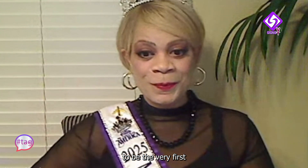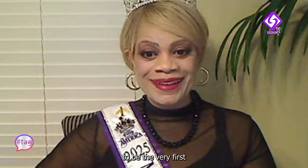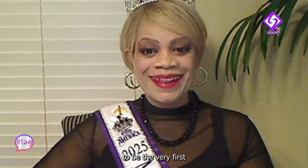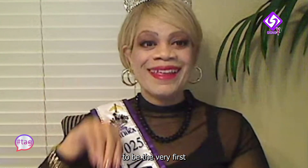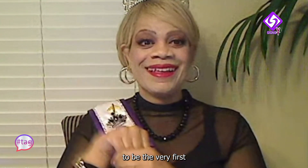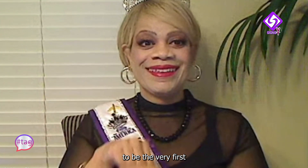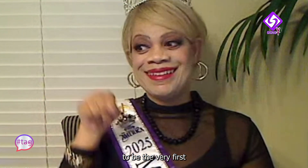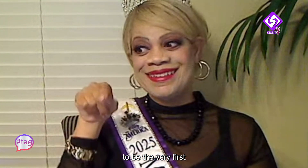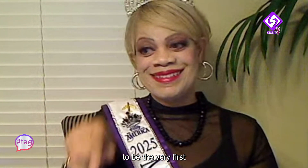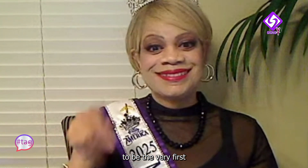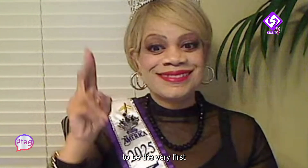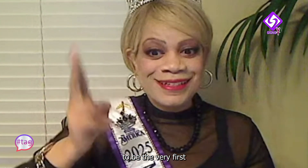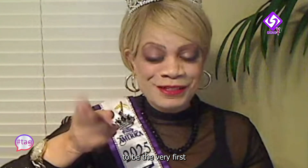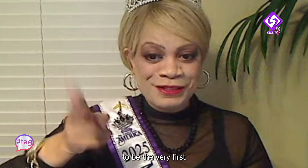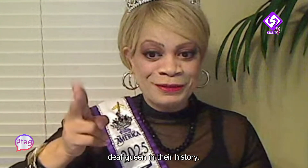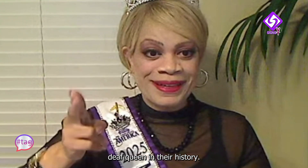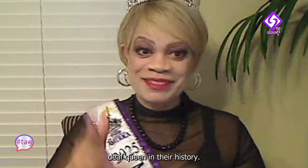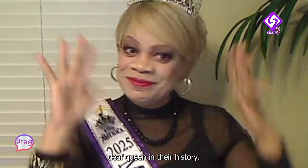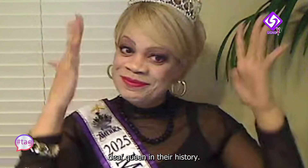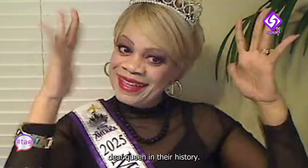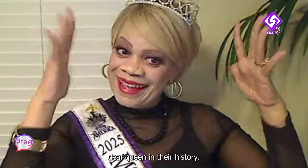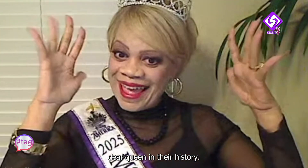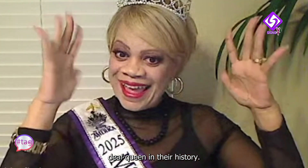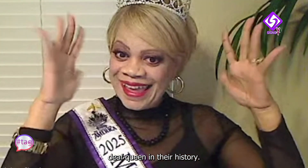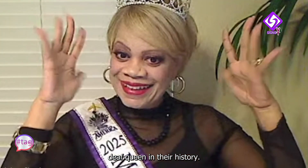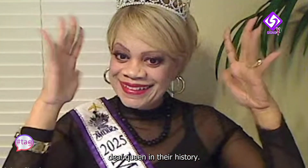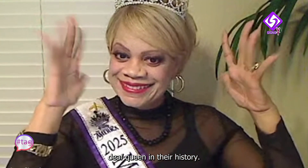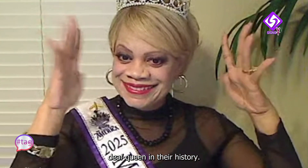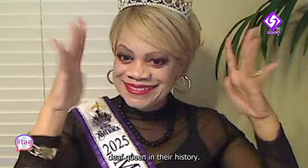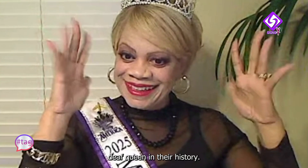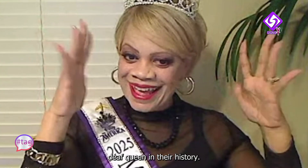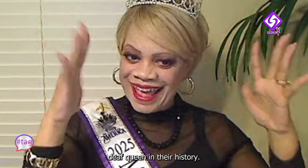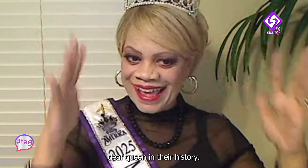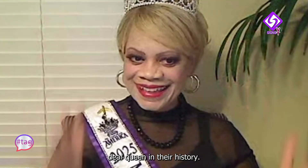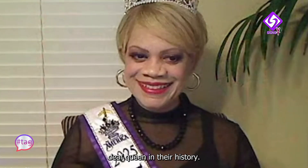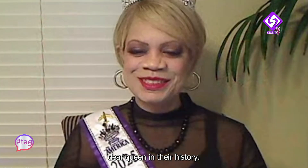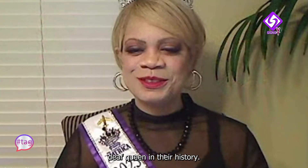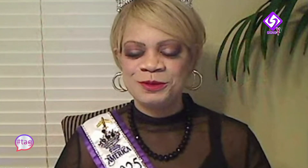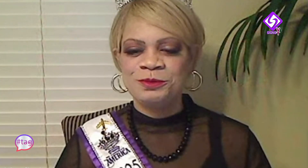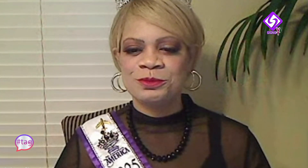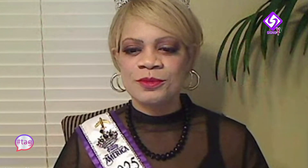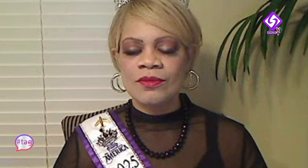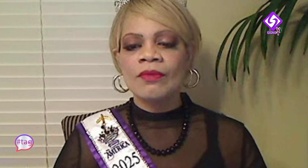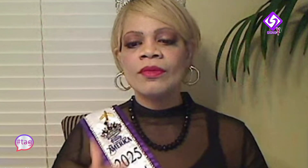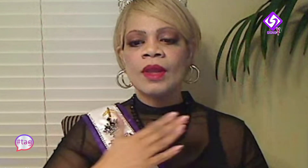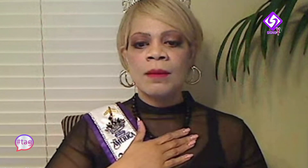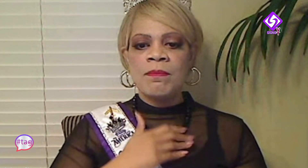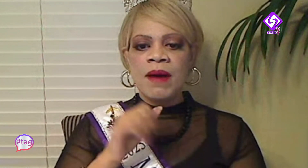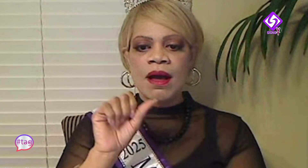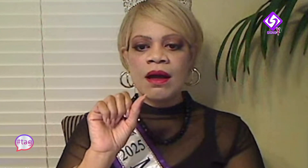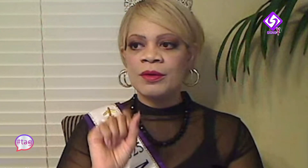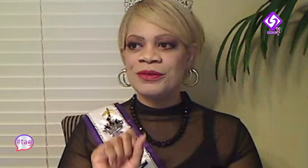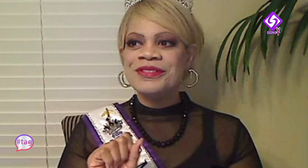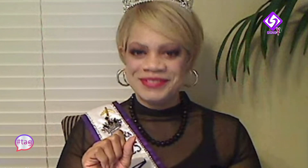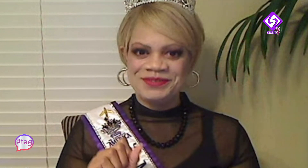to be the very first deaf queen in their history.